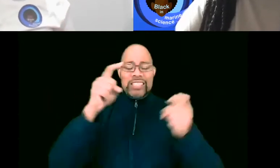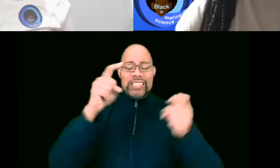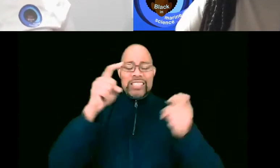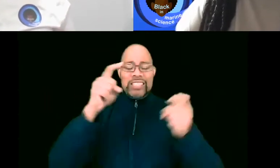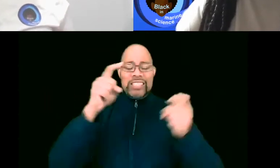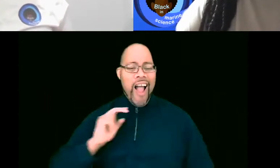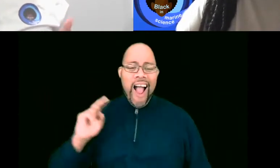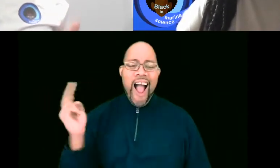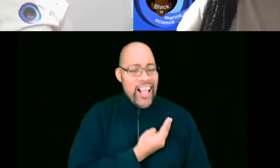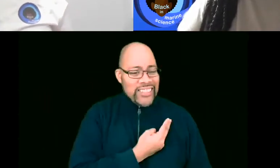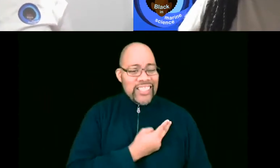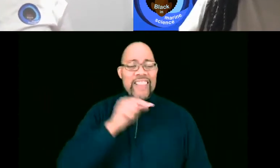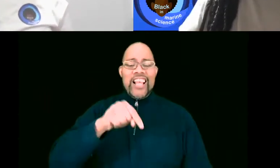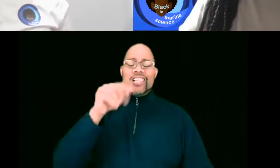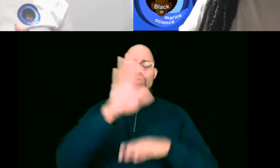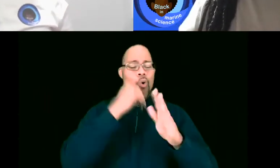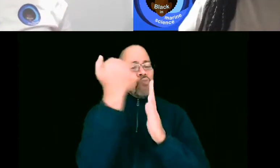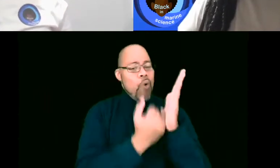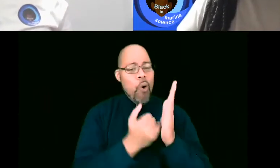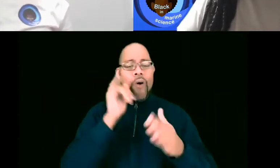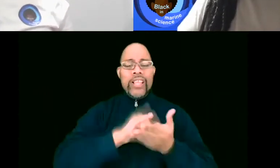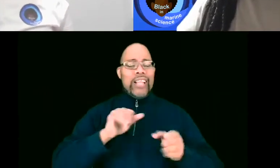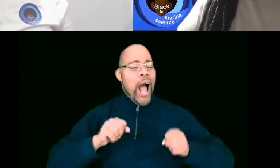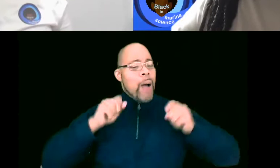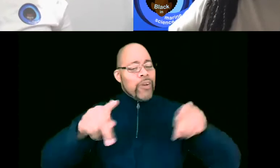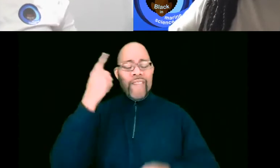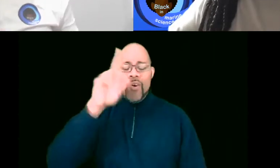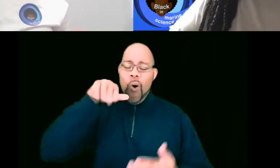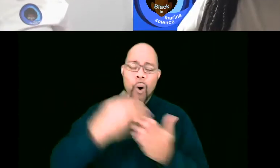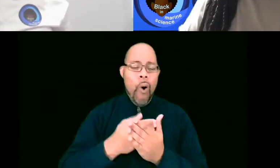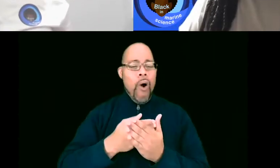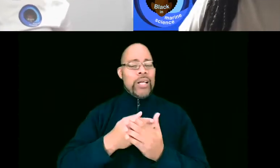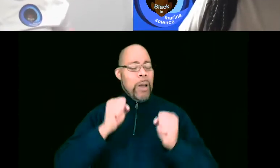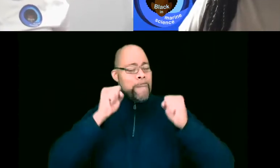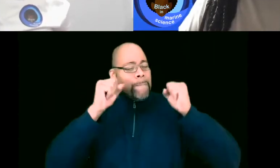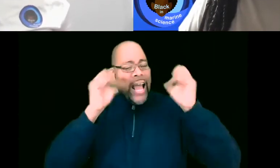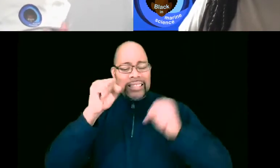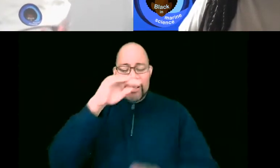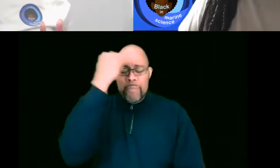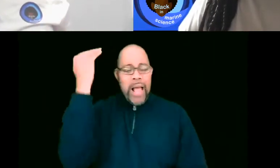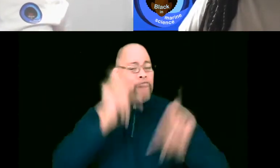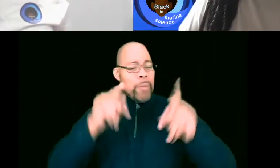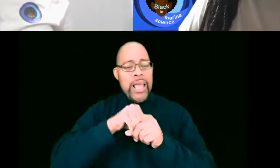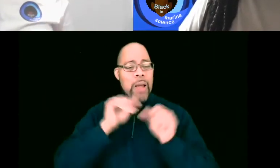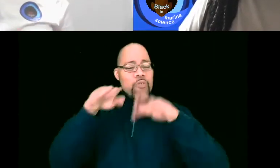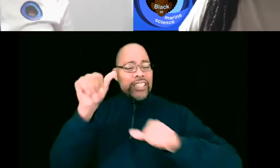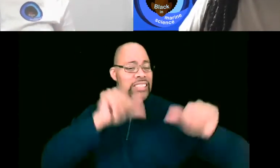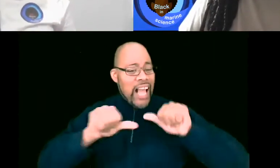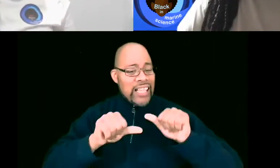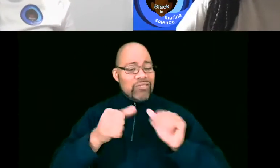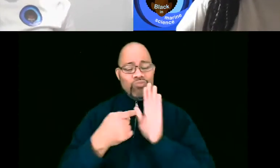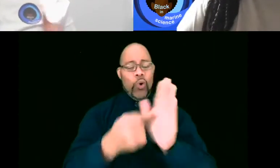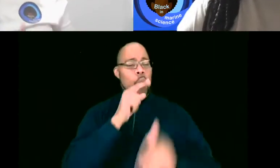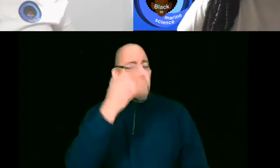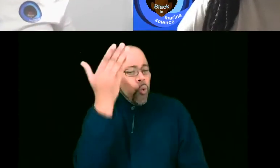us, guys. This is the roll call. This is an opportunity for all of the amazing Black people in marine science to highlight who